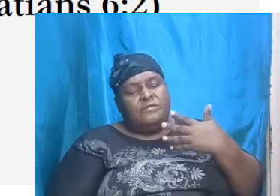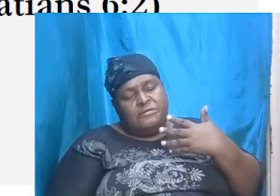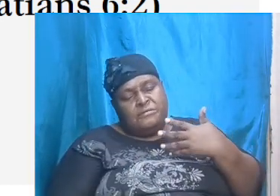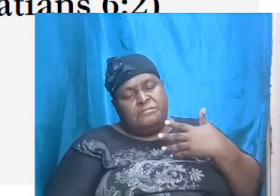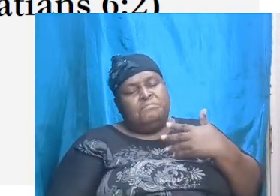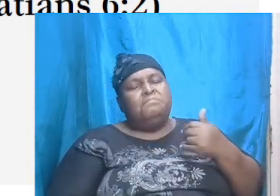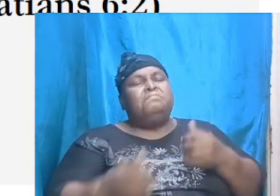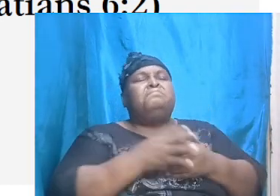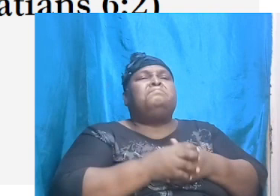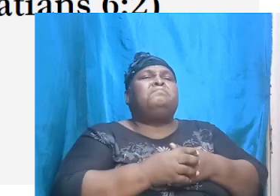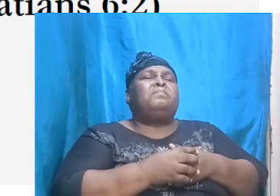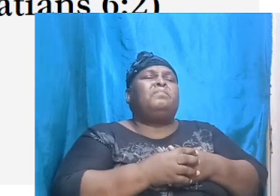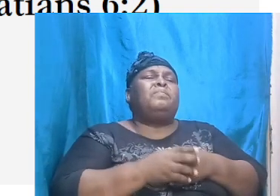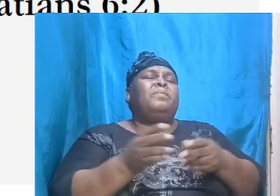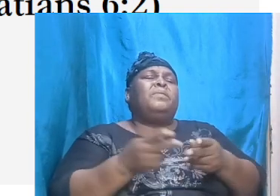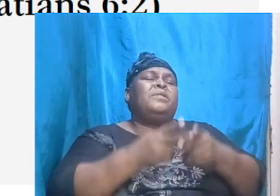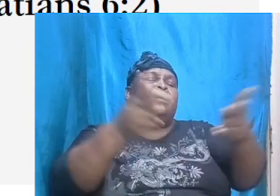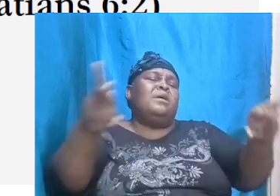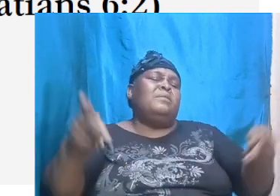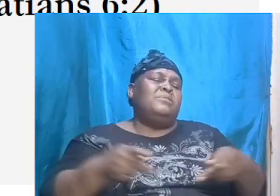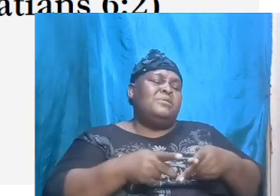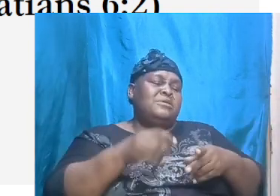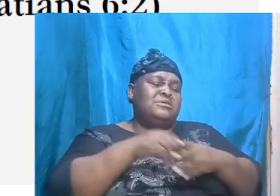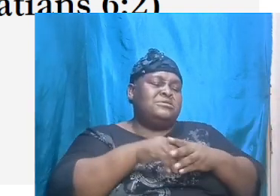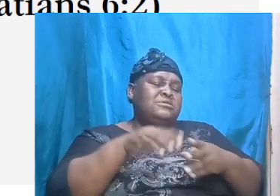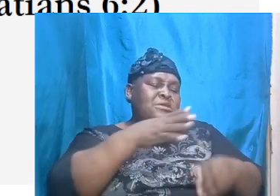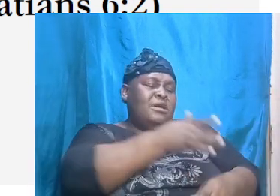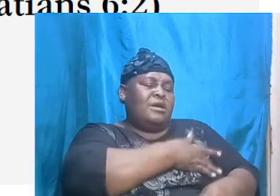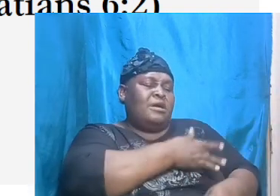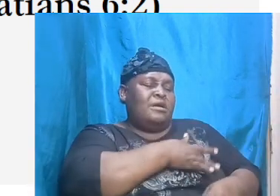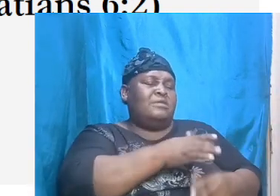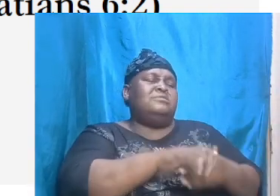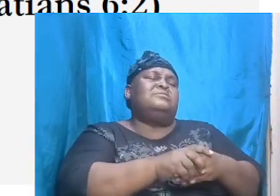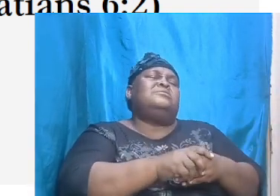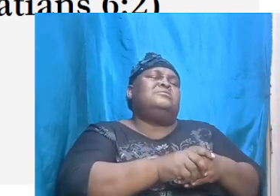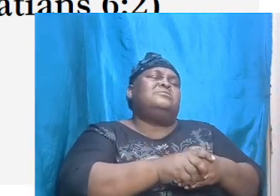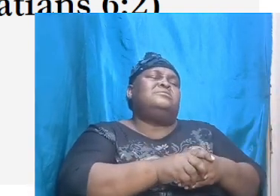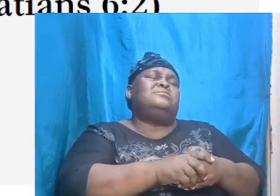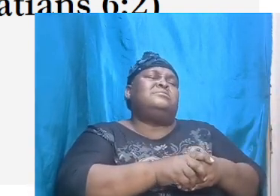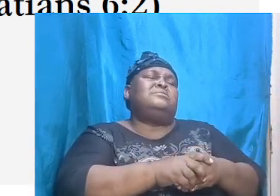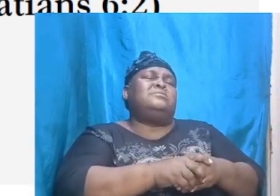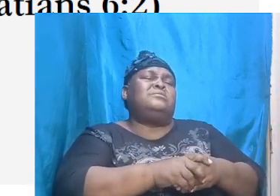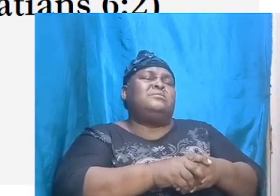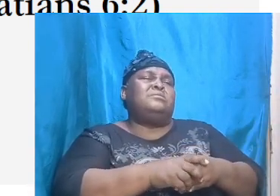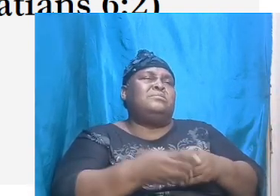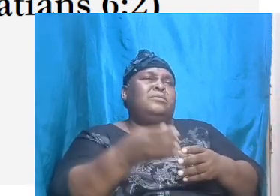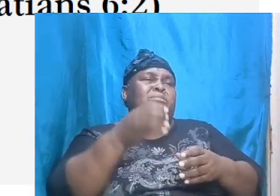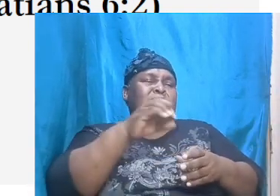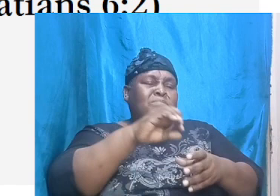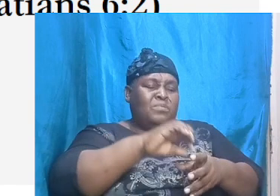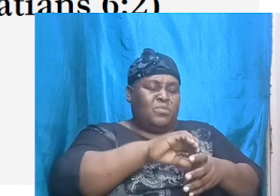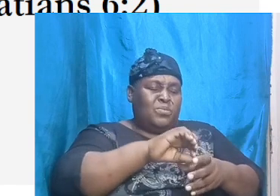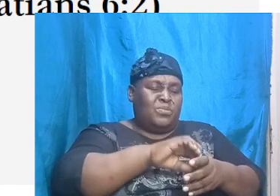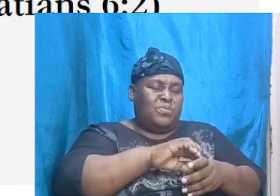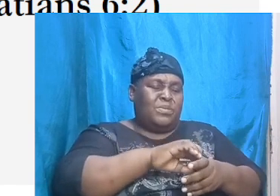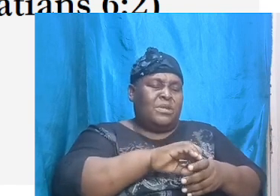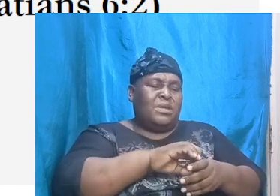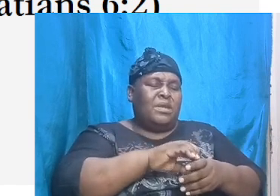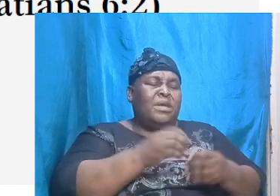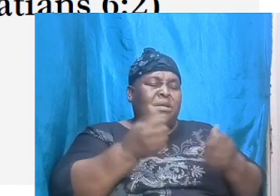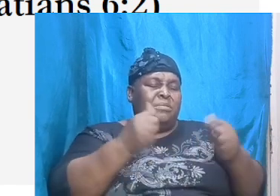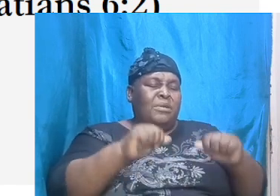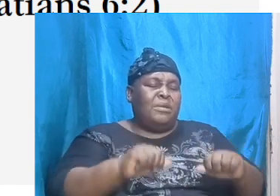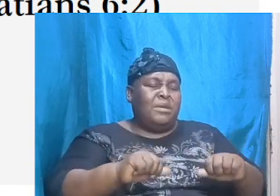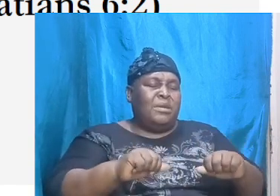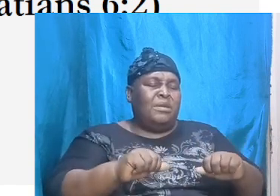path. Amen. There must be a place in your heart like the Good Samaritan who said, boy, you know, I'm going to pour some oil in their wound. And I'm going to be able to